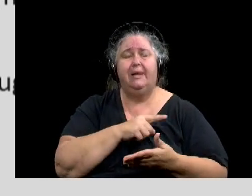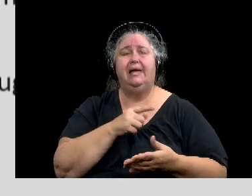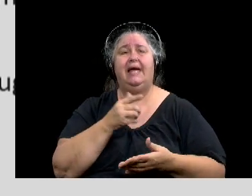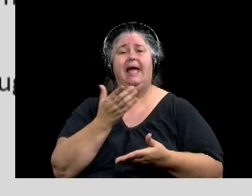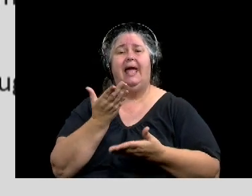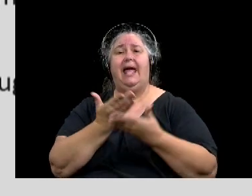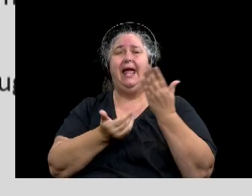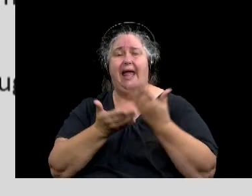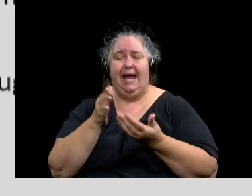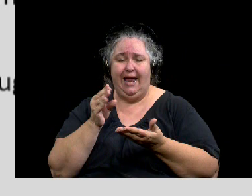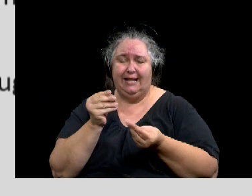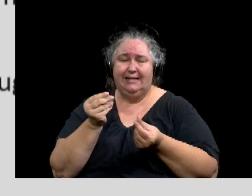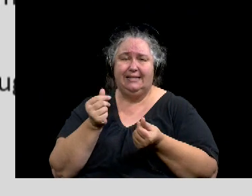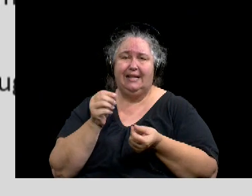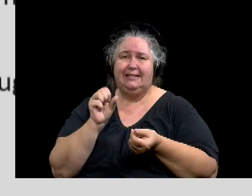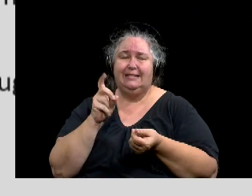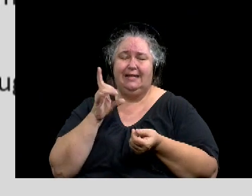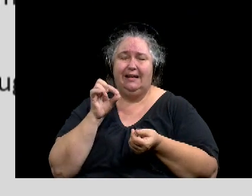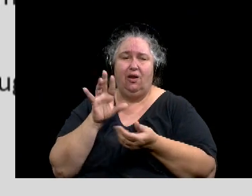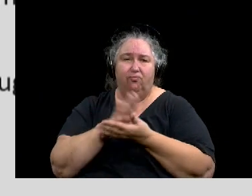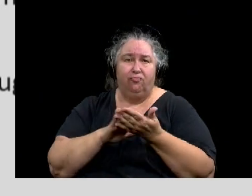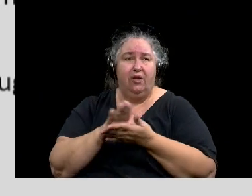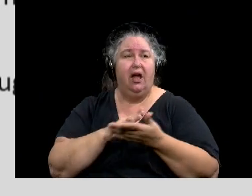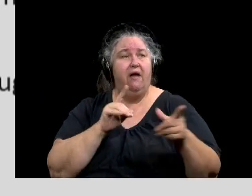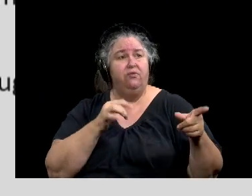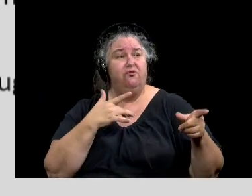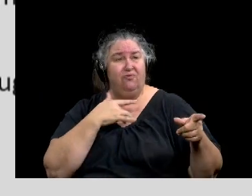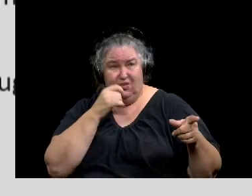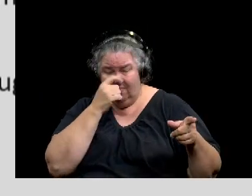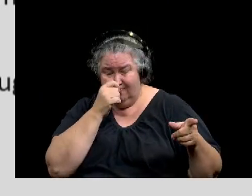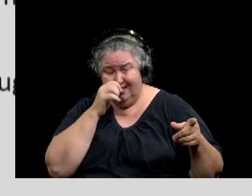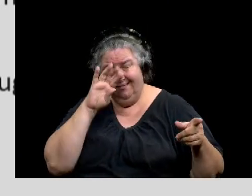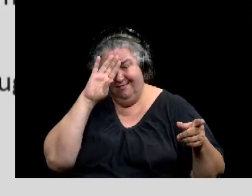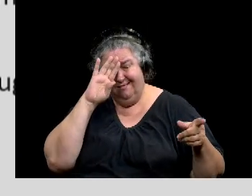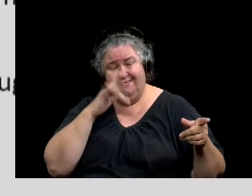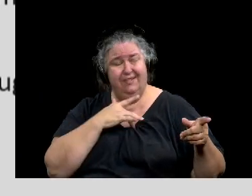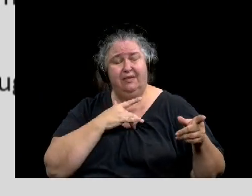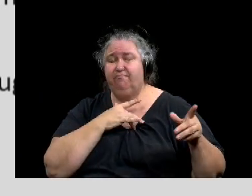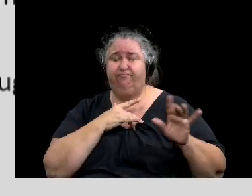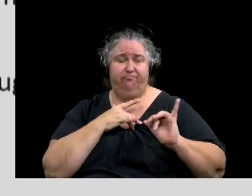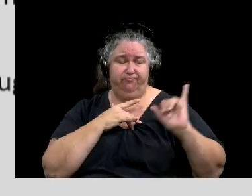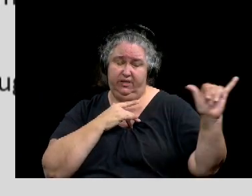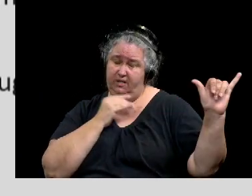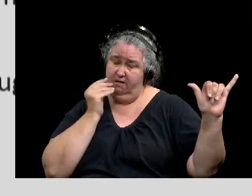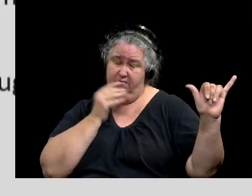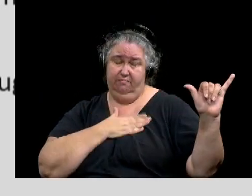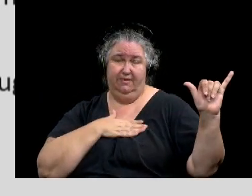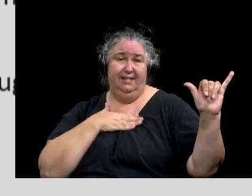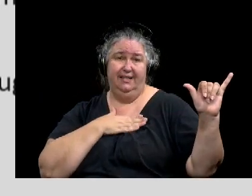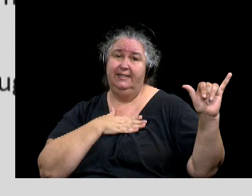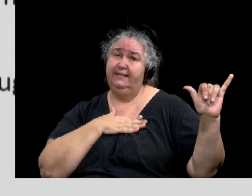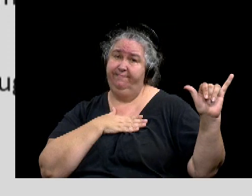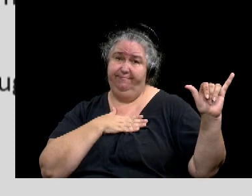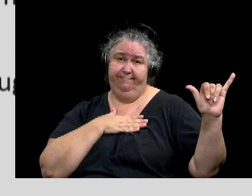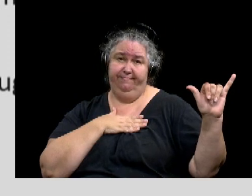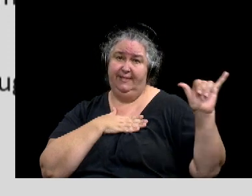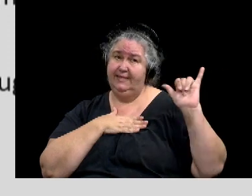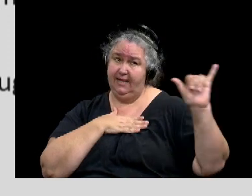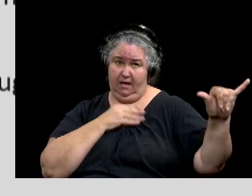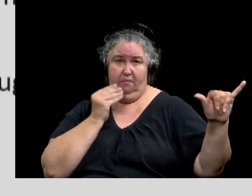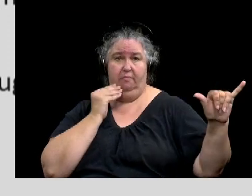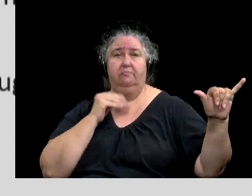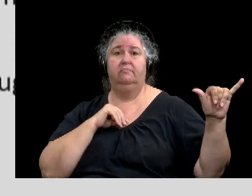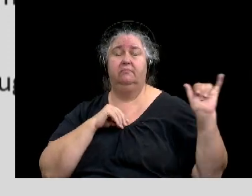ask guests not to attend if they have any cold symptoms, fever, cough, shortness of breath, body aches, chills, or other